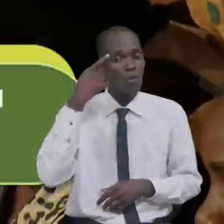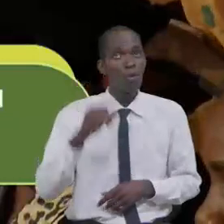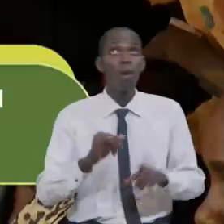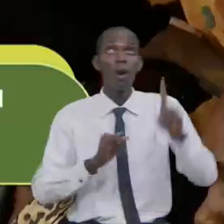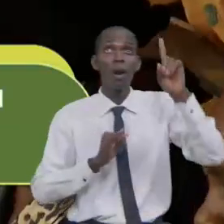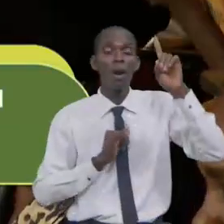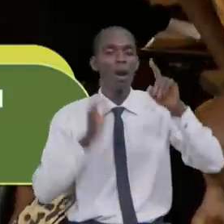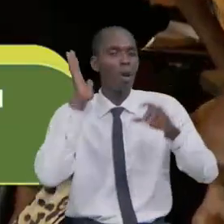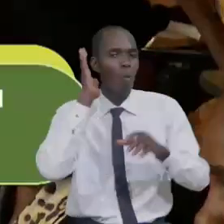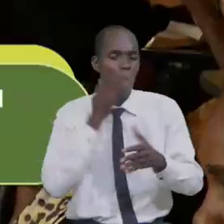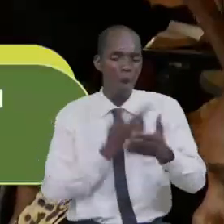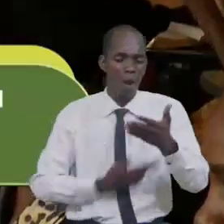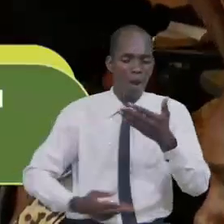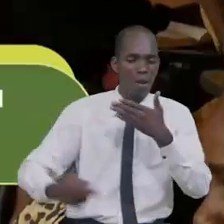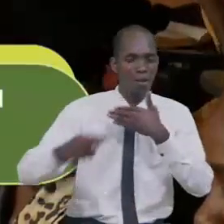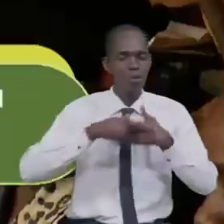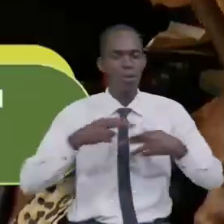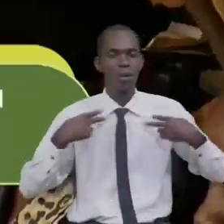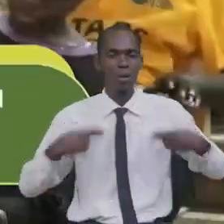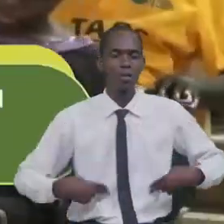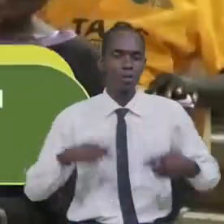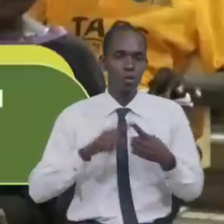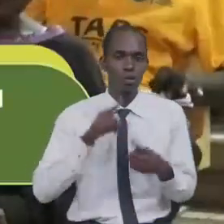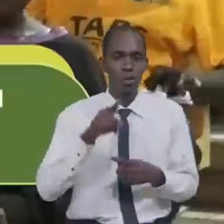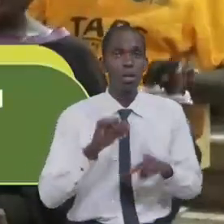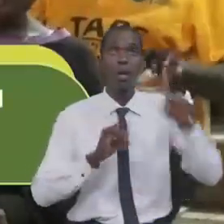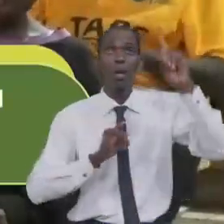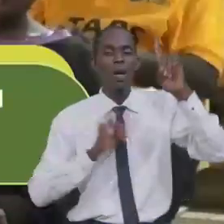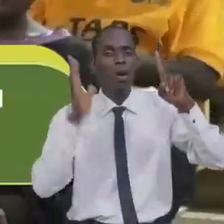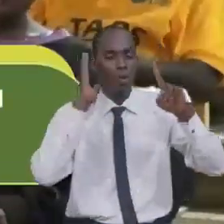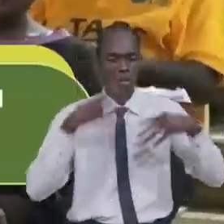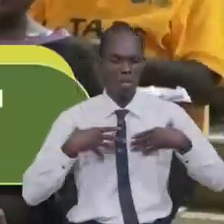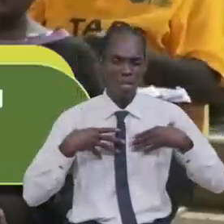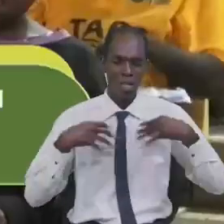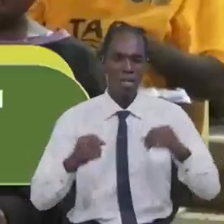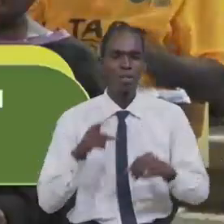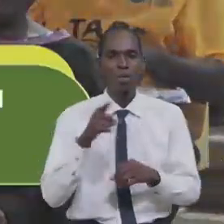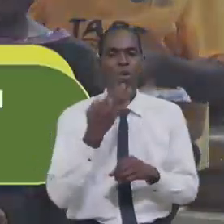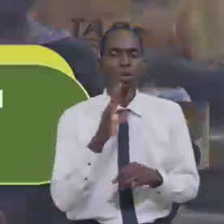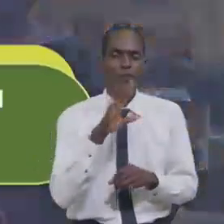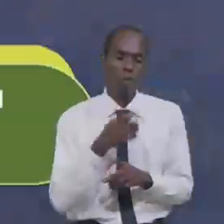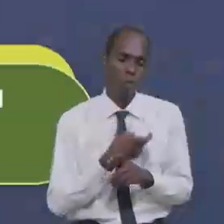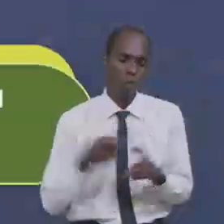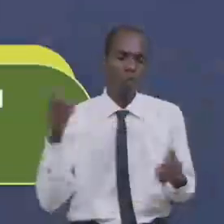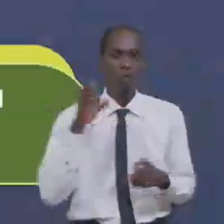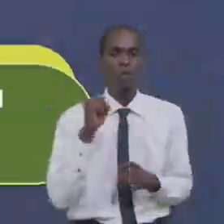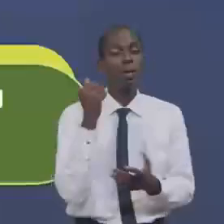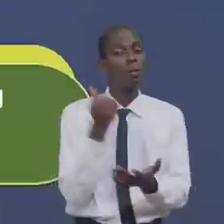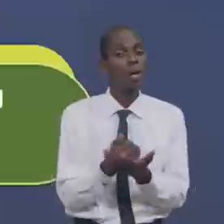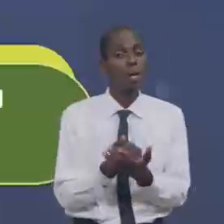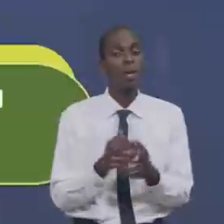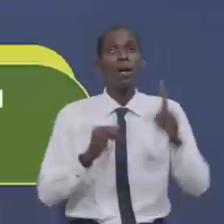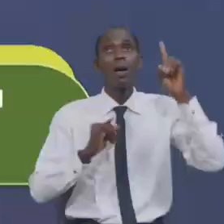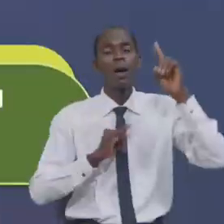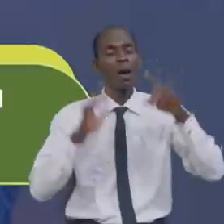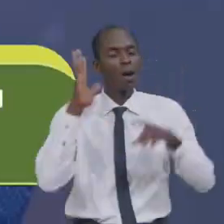unto thee, and I will heal thee of thy wounds." I will heal thee of